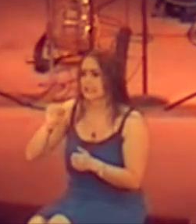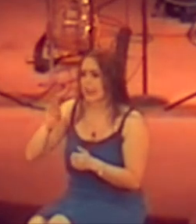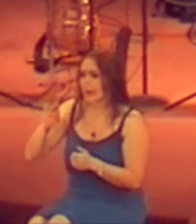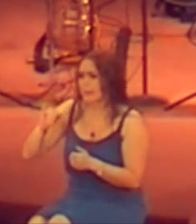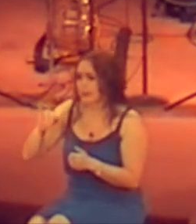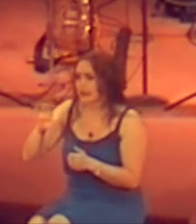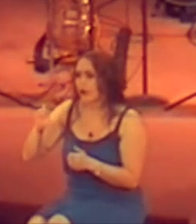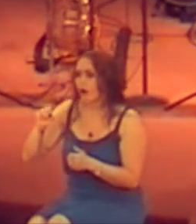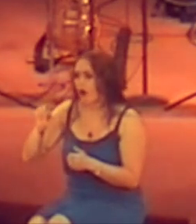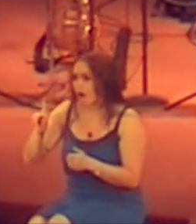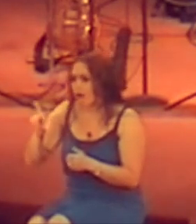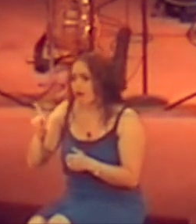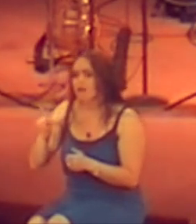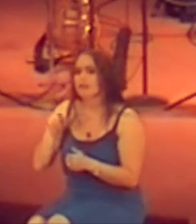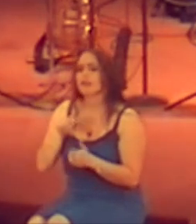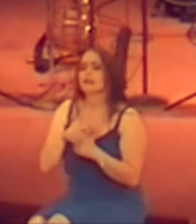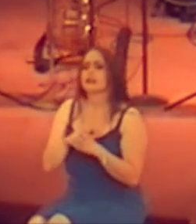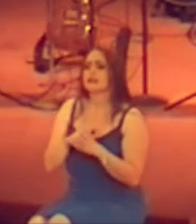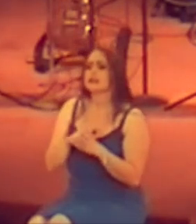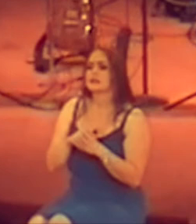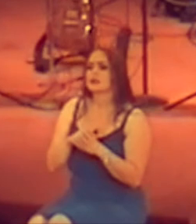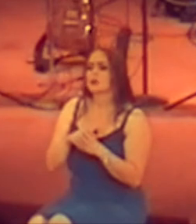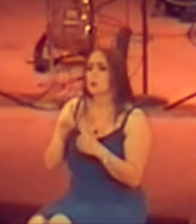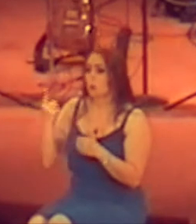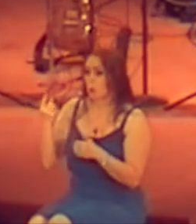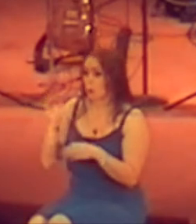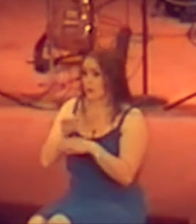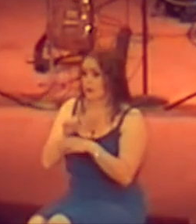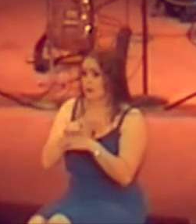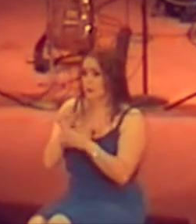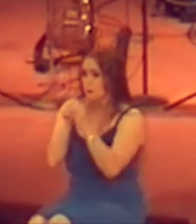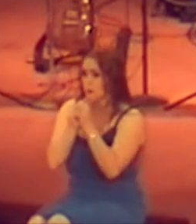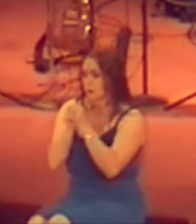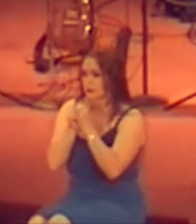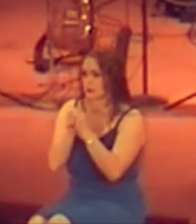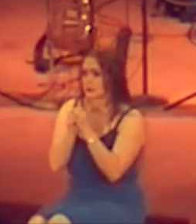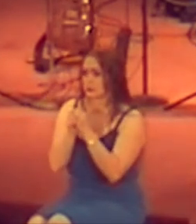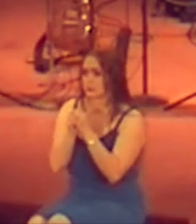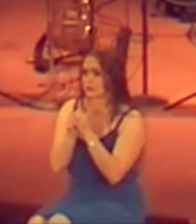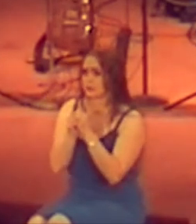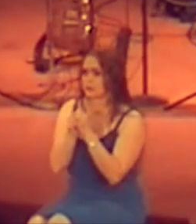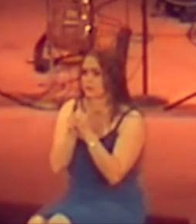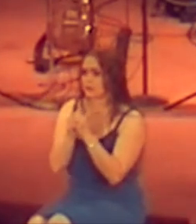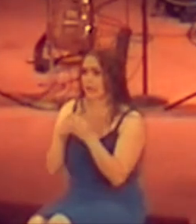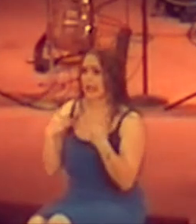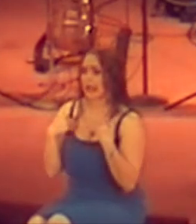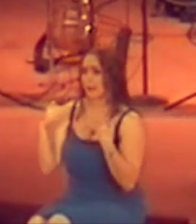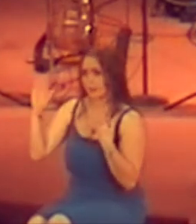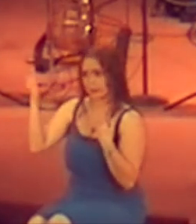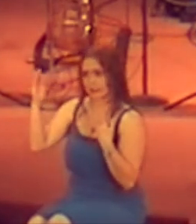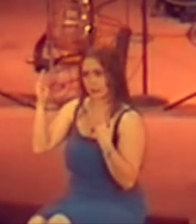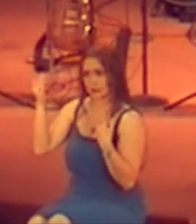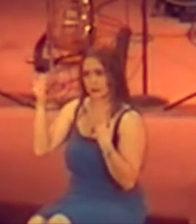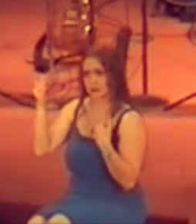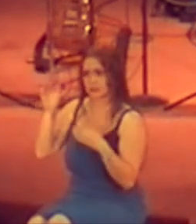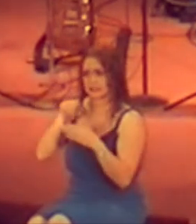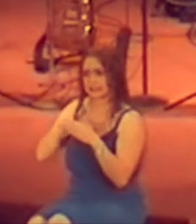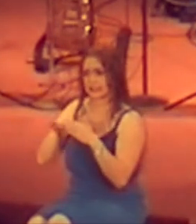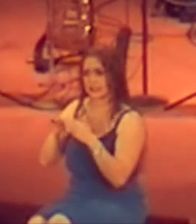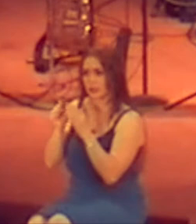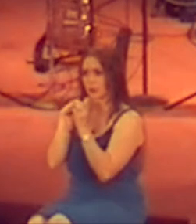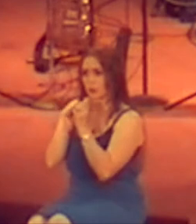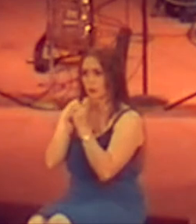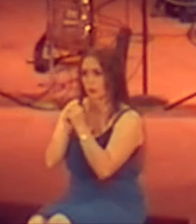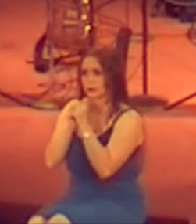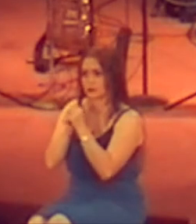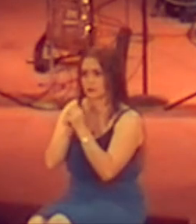the nights, we did this worship element. This worship element, we had mirrors set up in the youth area. And after the